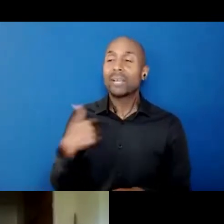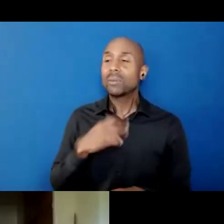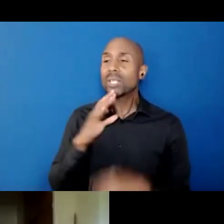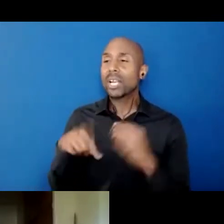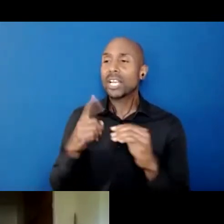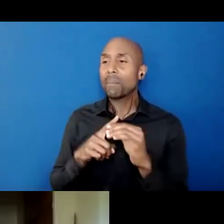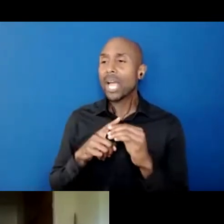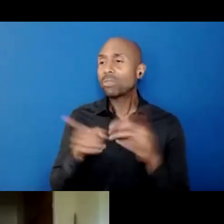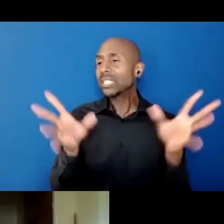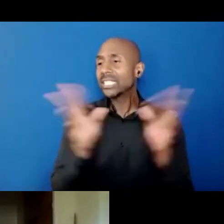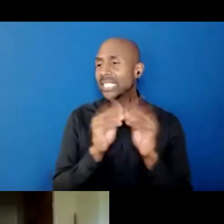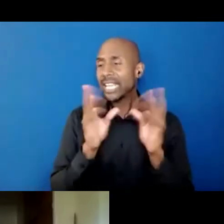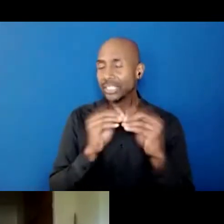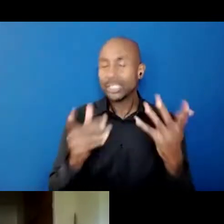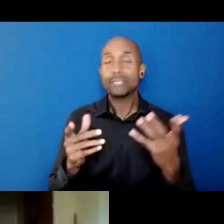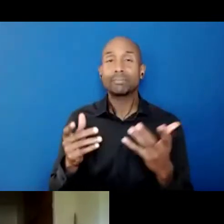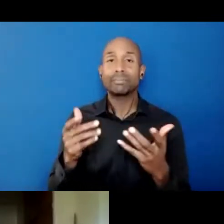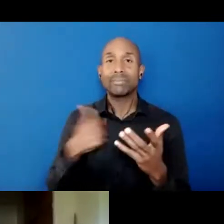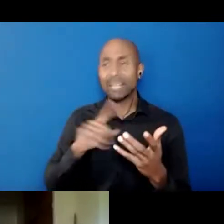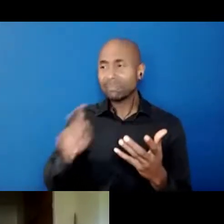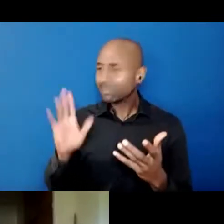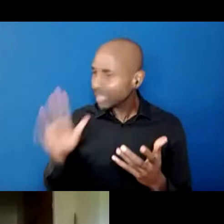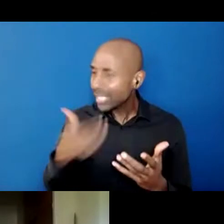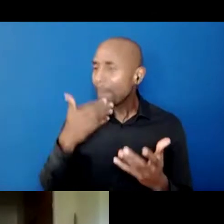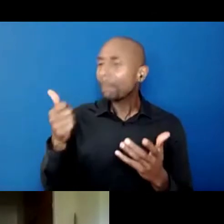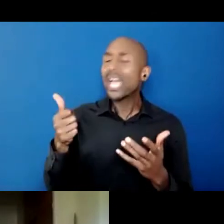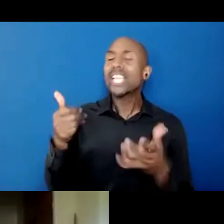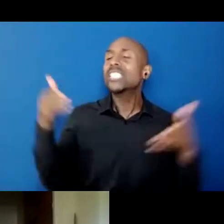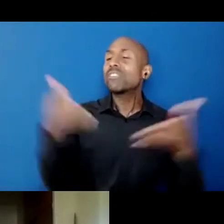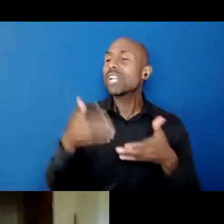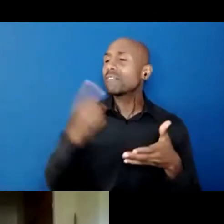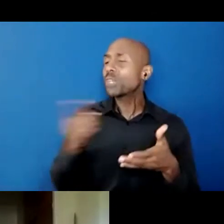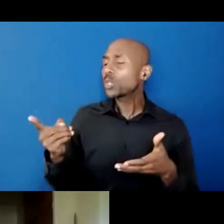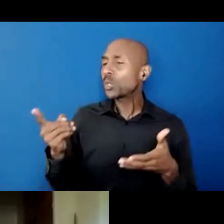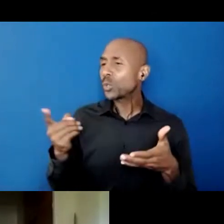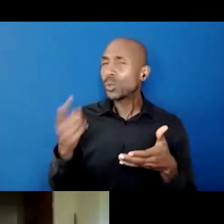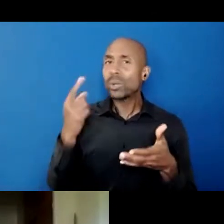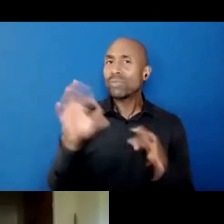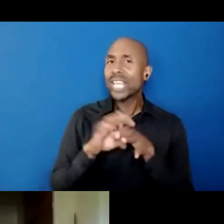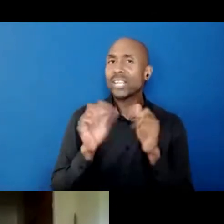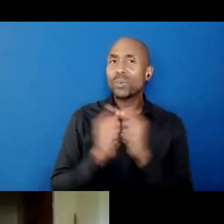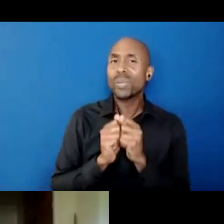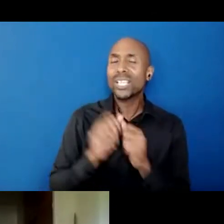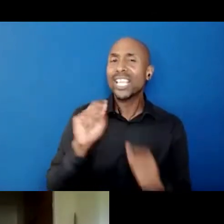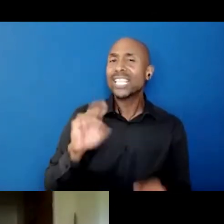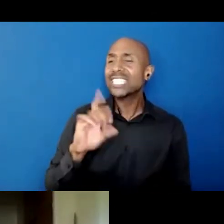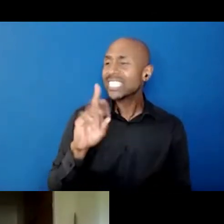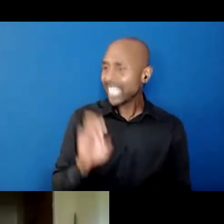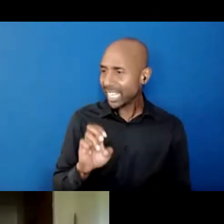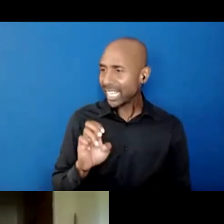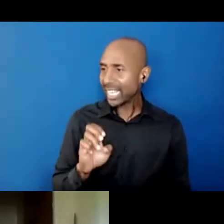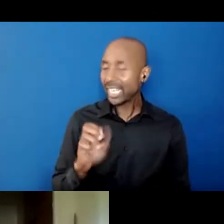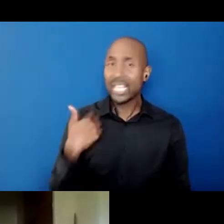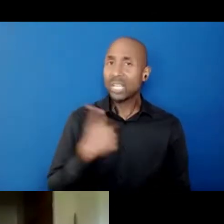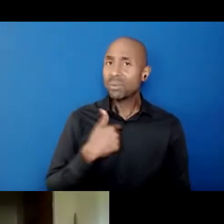way to introduce you in relation to the Clearinghouse? There's been such a strong